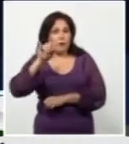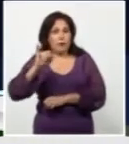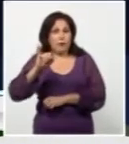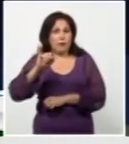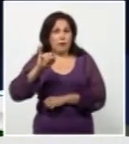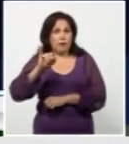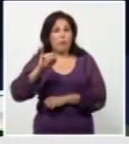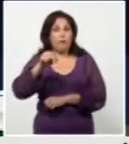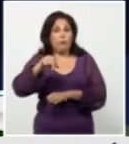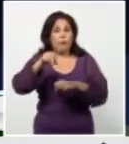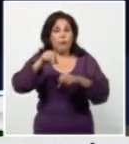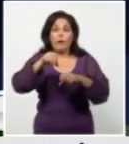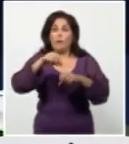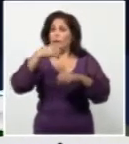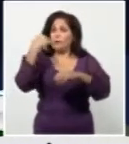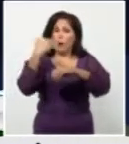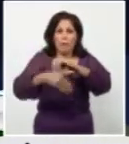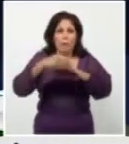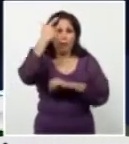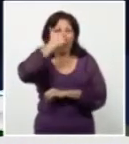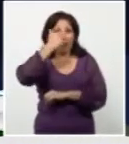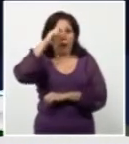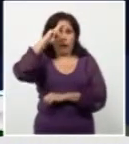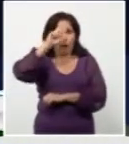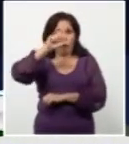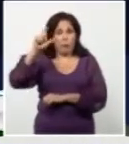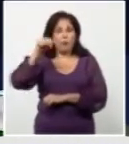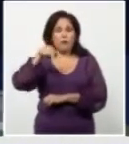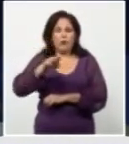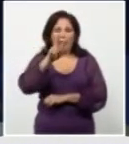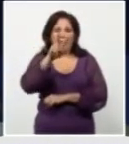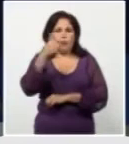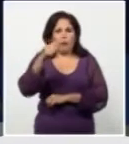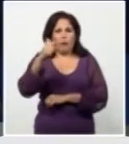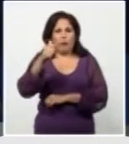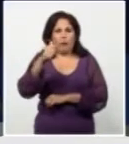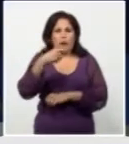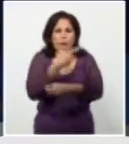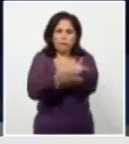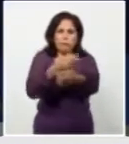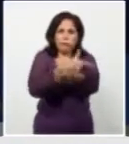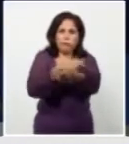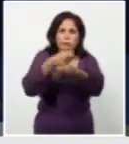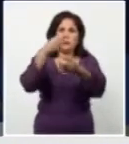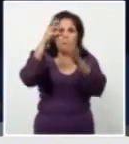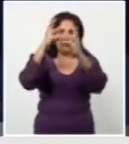And at the laboratory of the Ameijeras Brothers Hospitals, 210 samples.